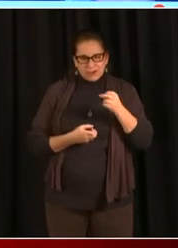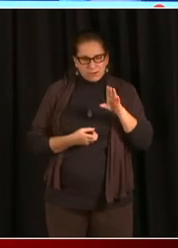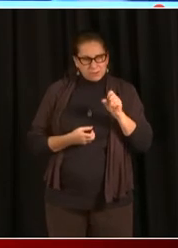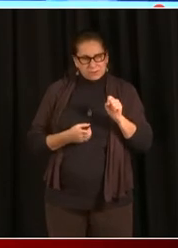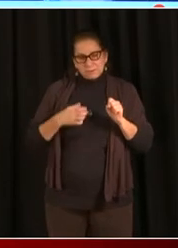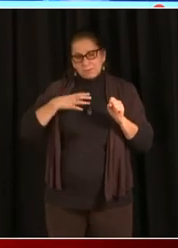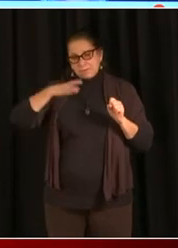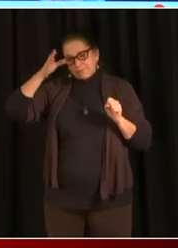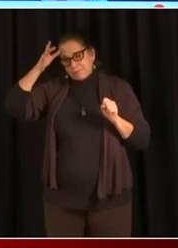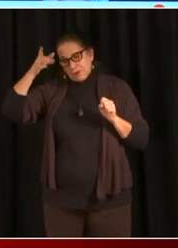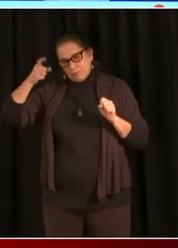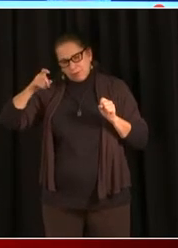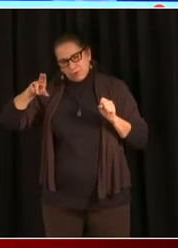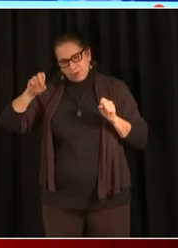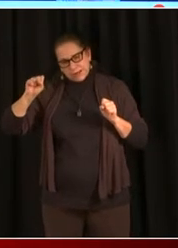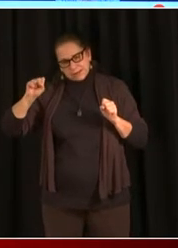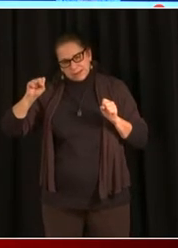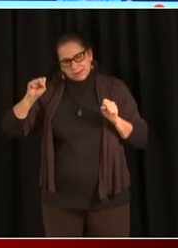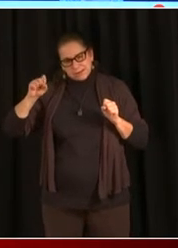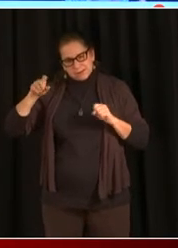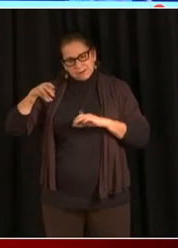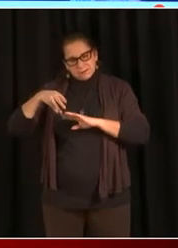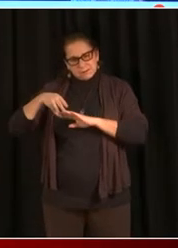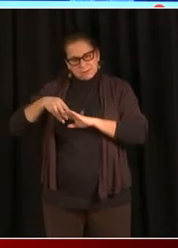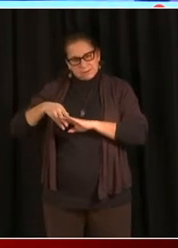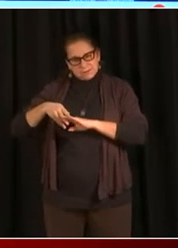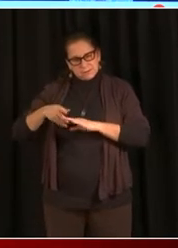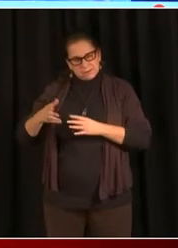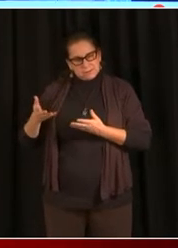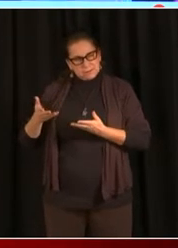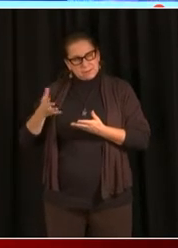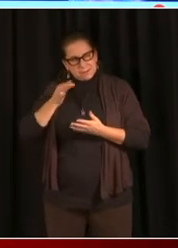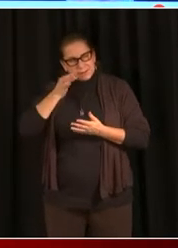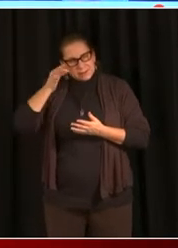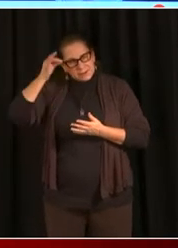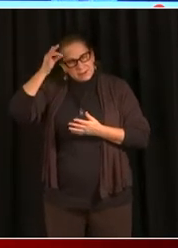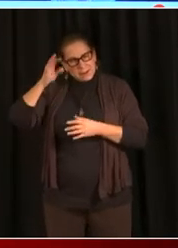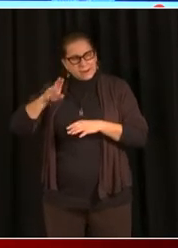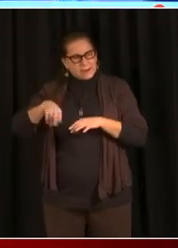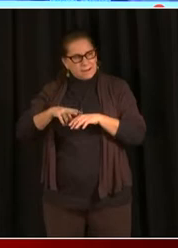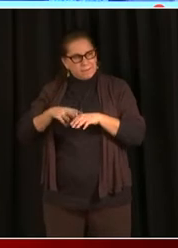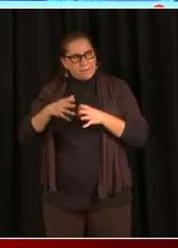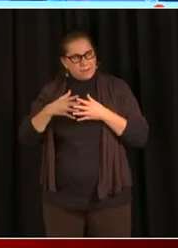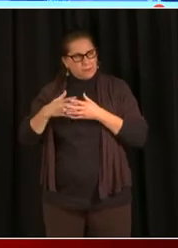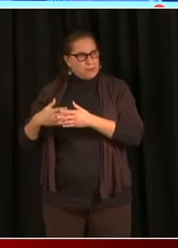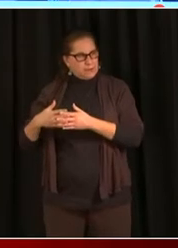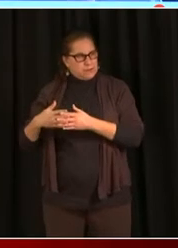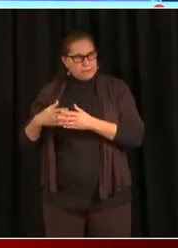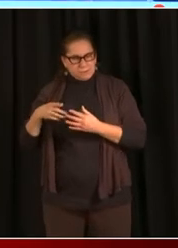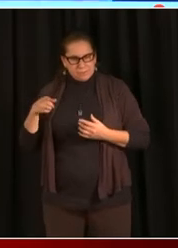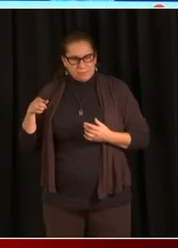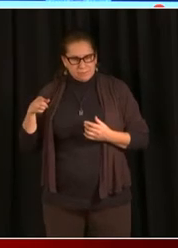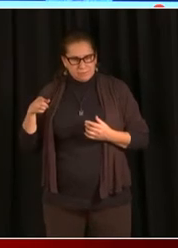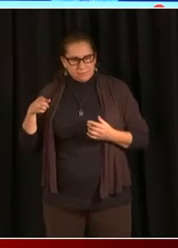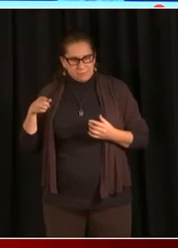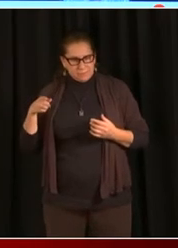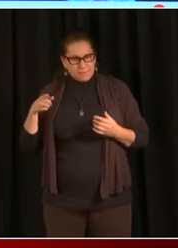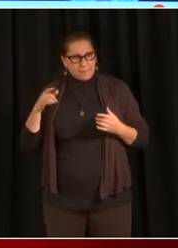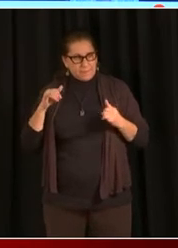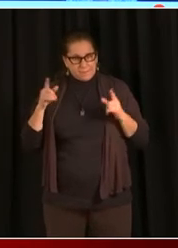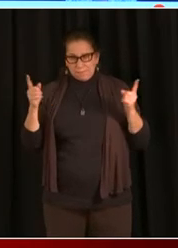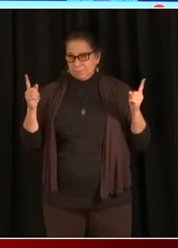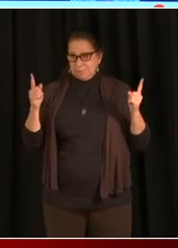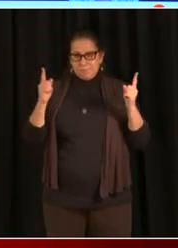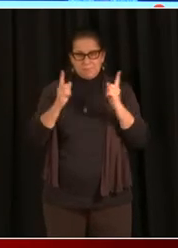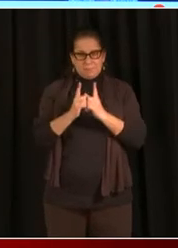United States, and they're very rooted in their Native American culture and healing. So we're really at that crossroads, much like